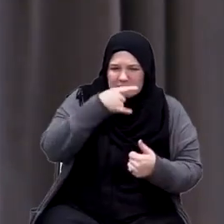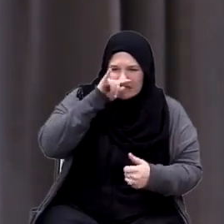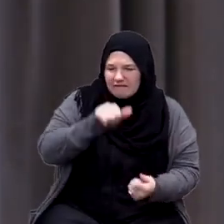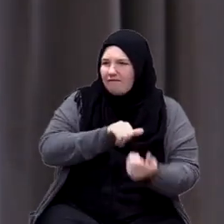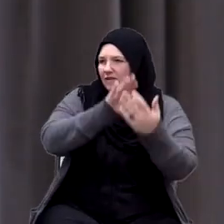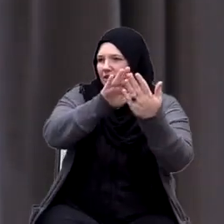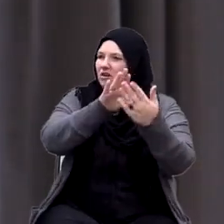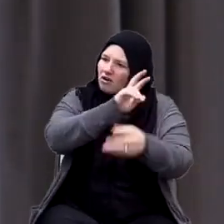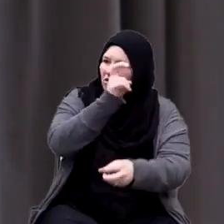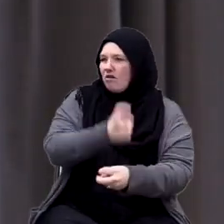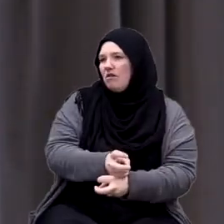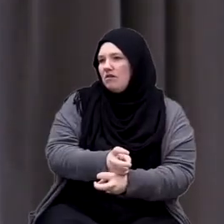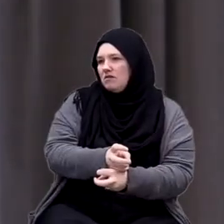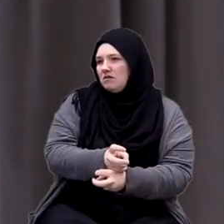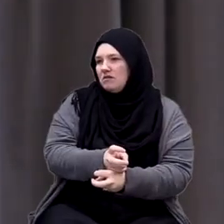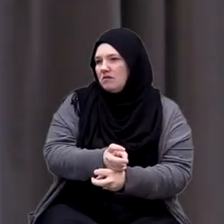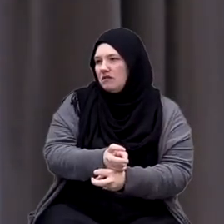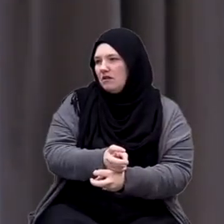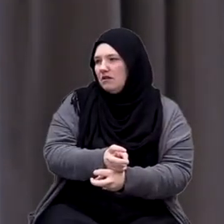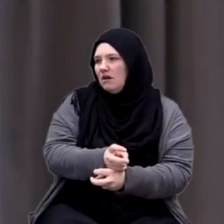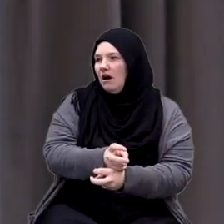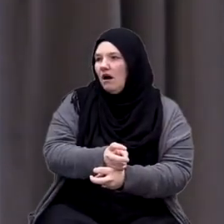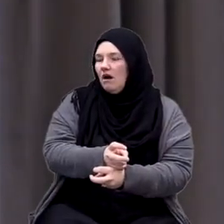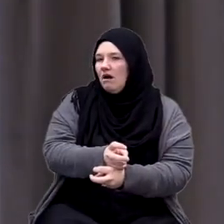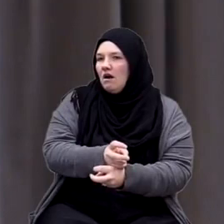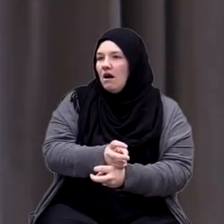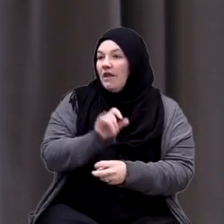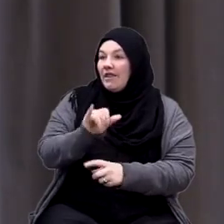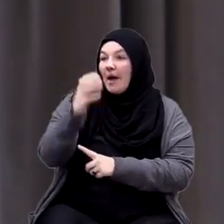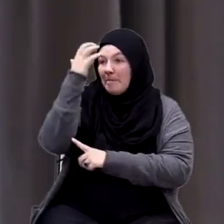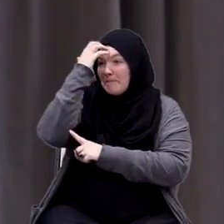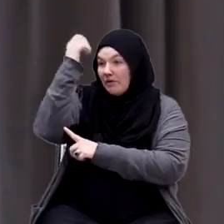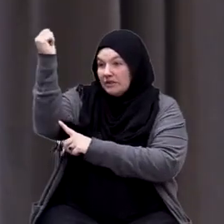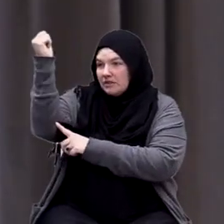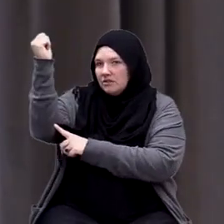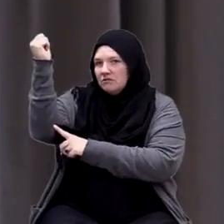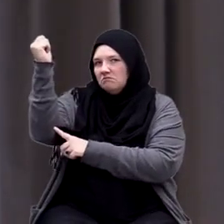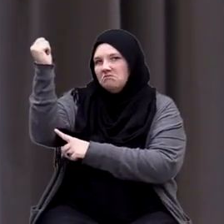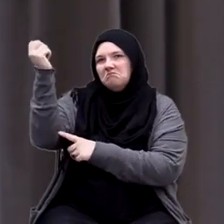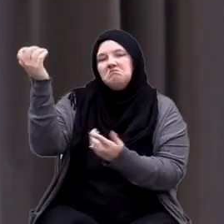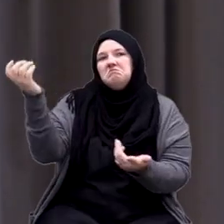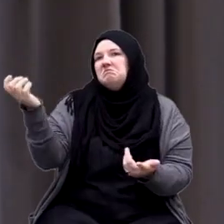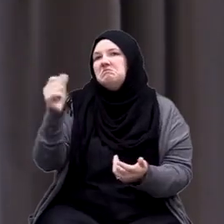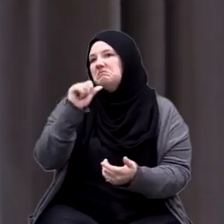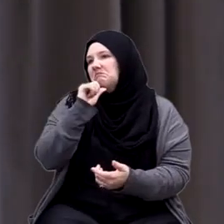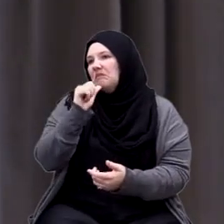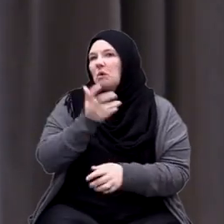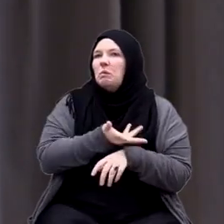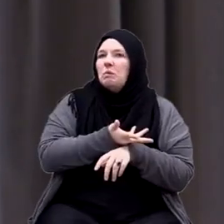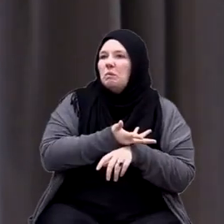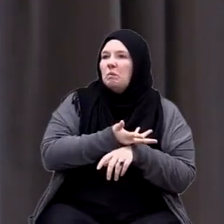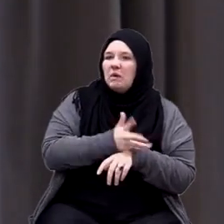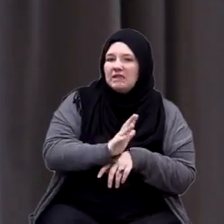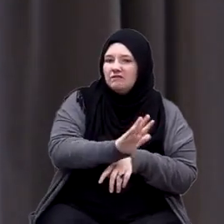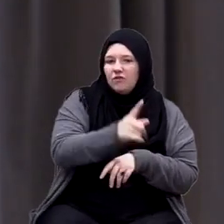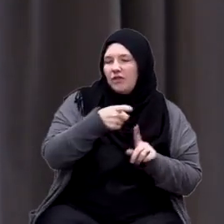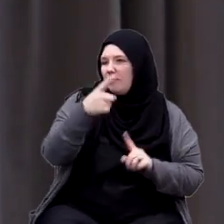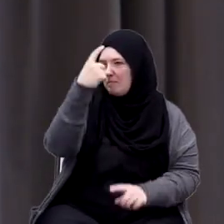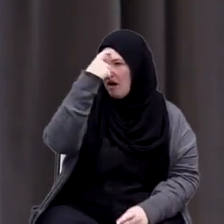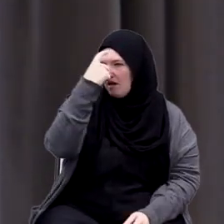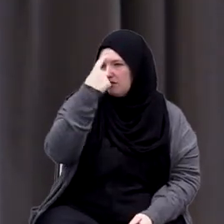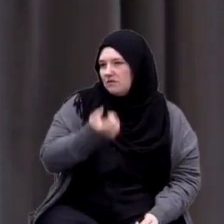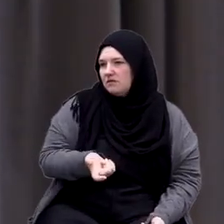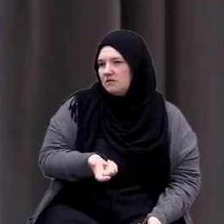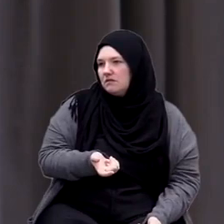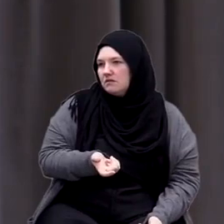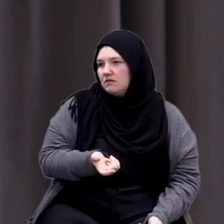even that memorization could be completely erased, not only out of their memory, but out